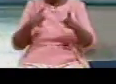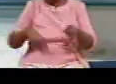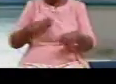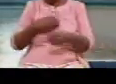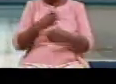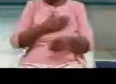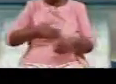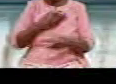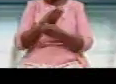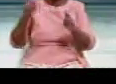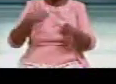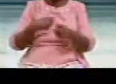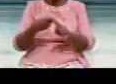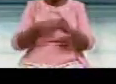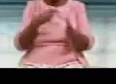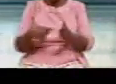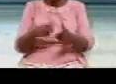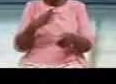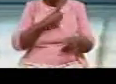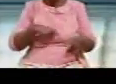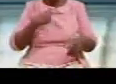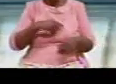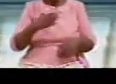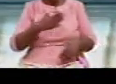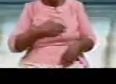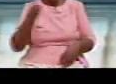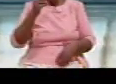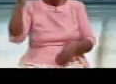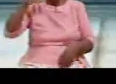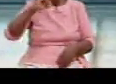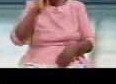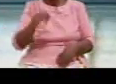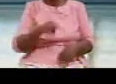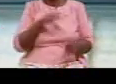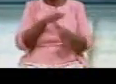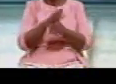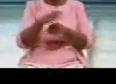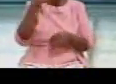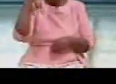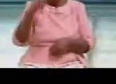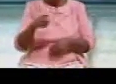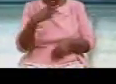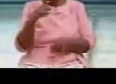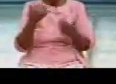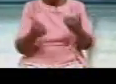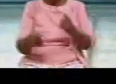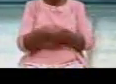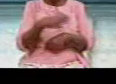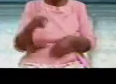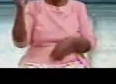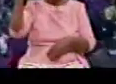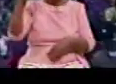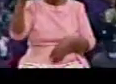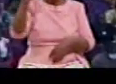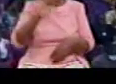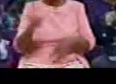said, my grace is sufficient for you. Today, the grace of God will flow into your